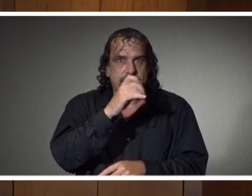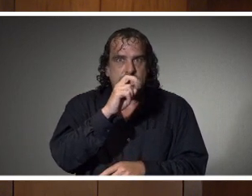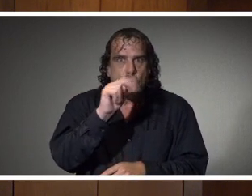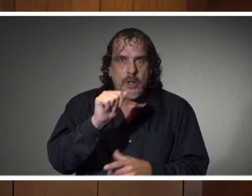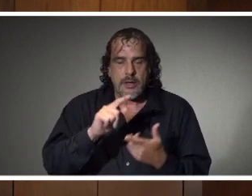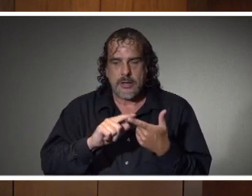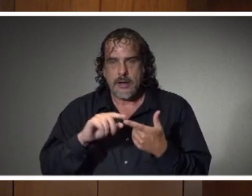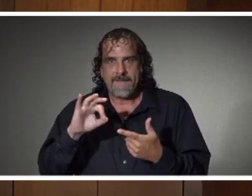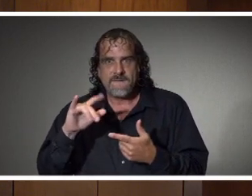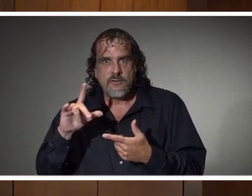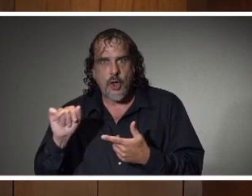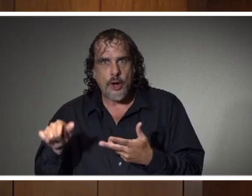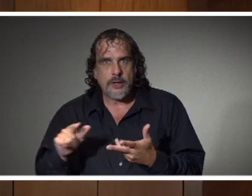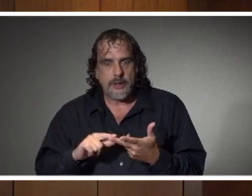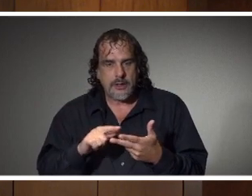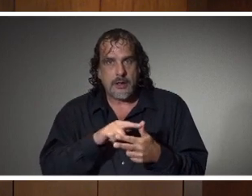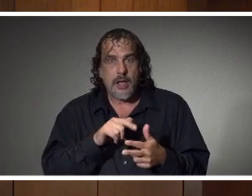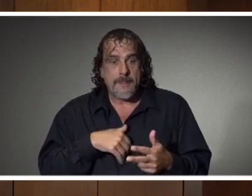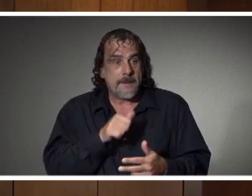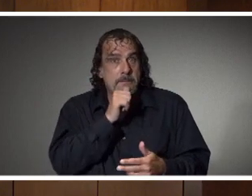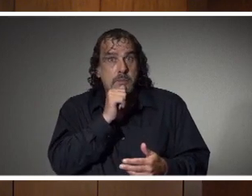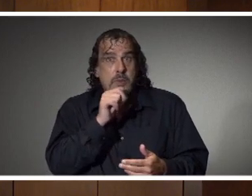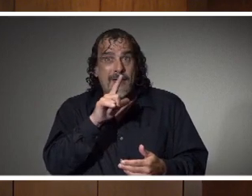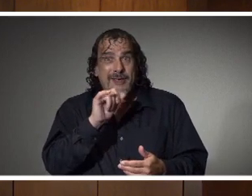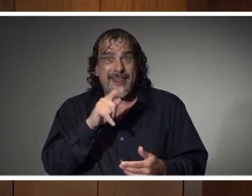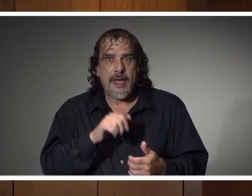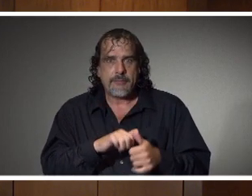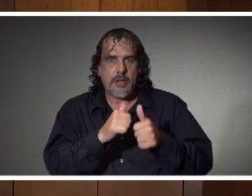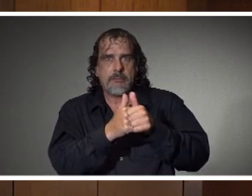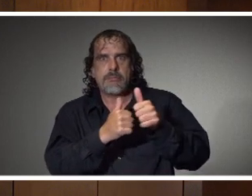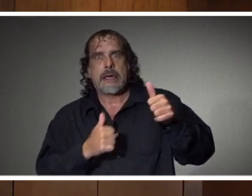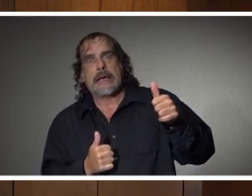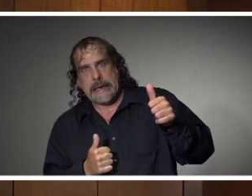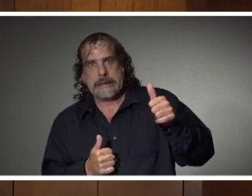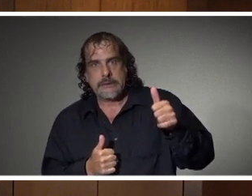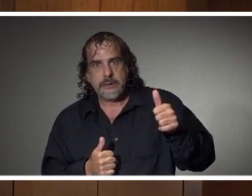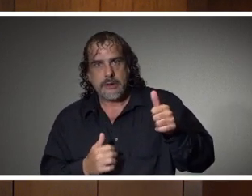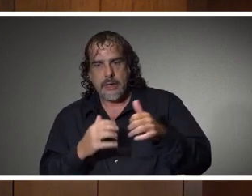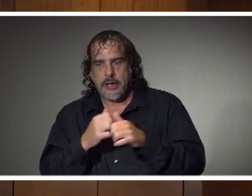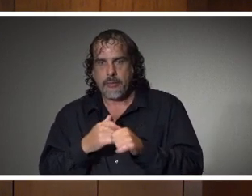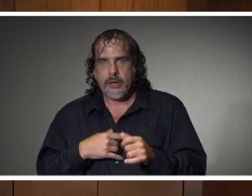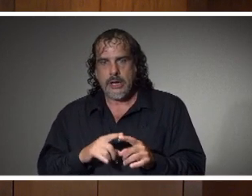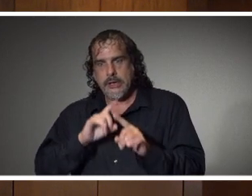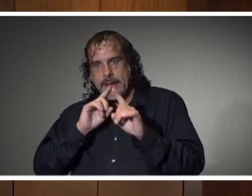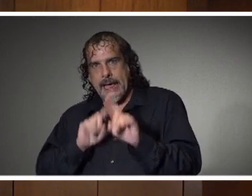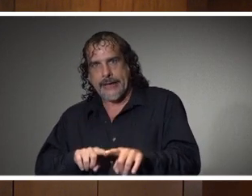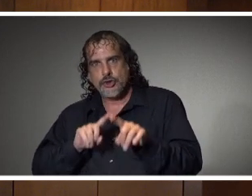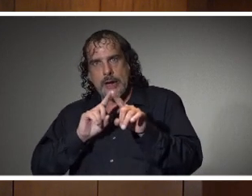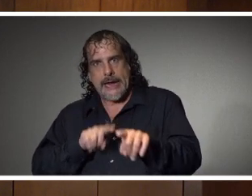many of the private labs are behind, and we are getting results that are,